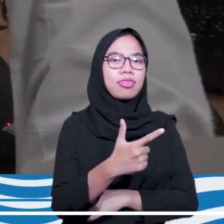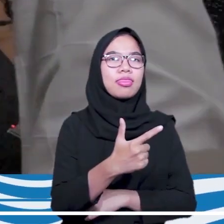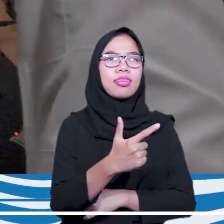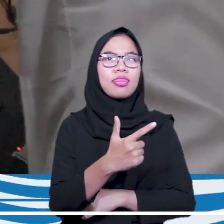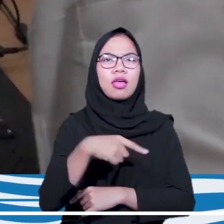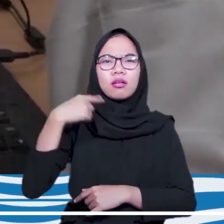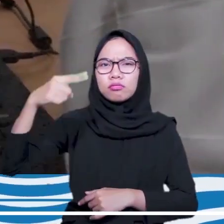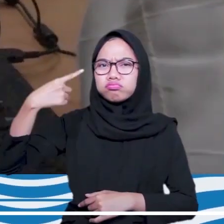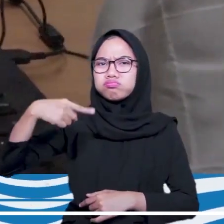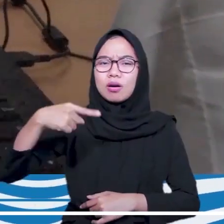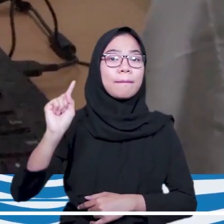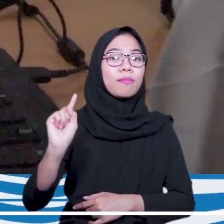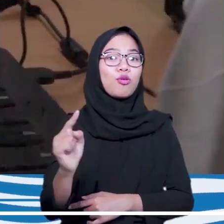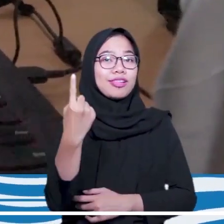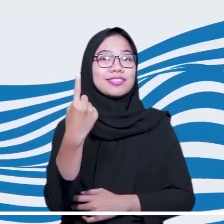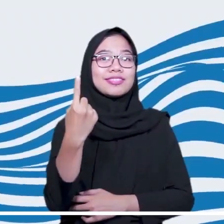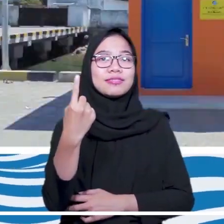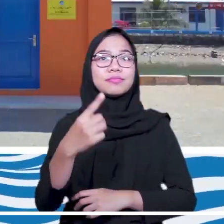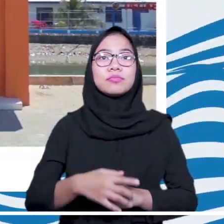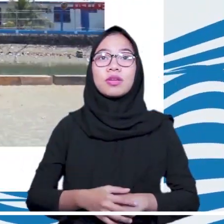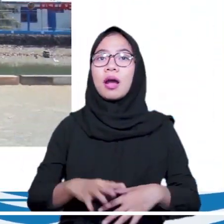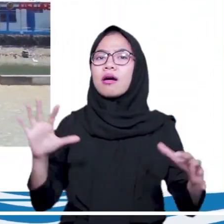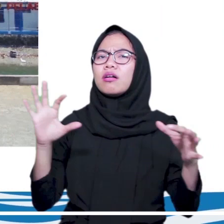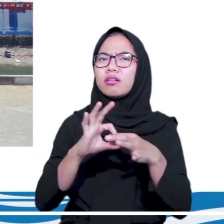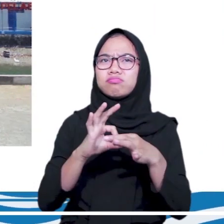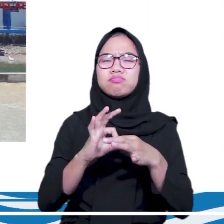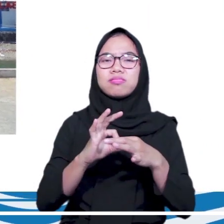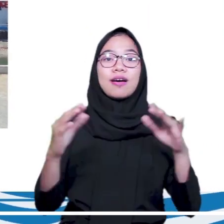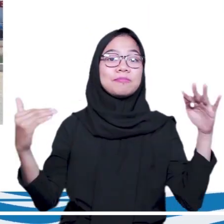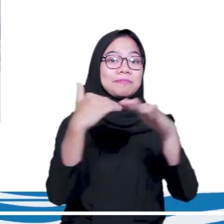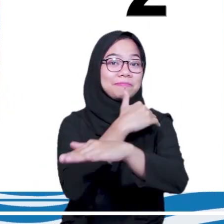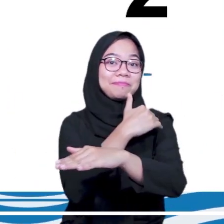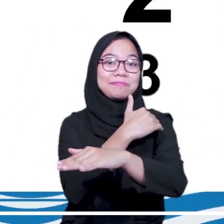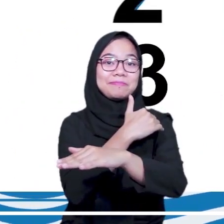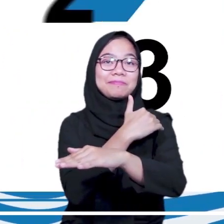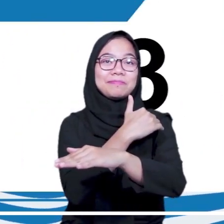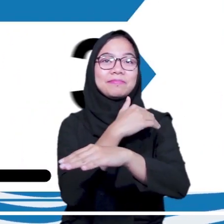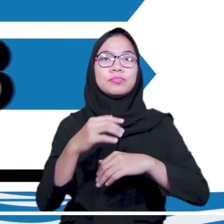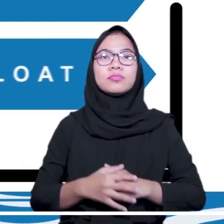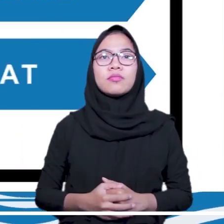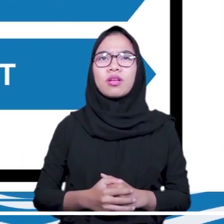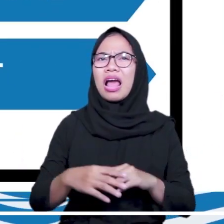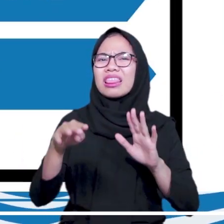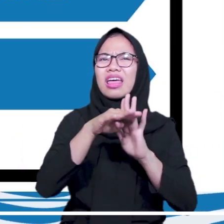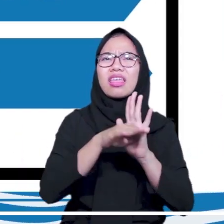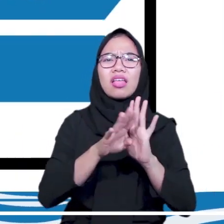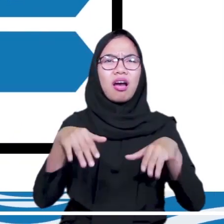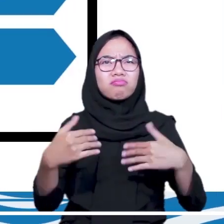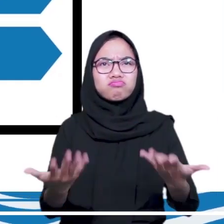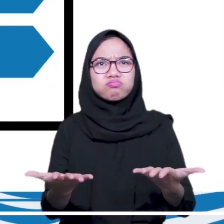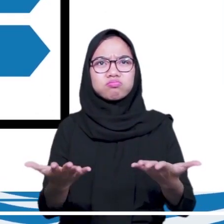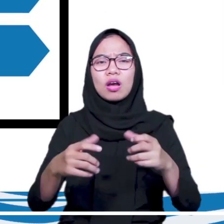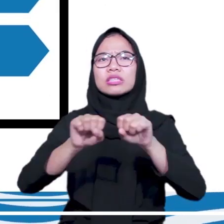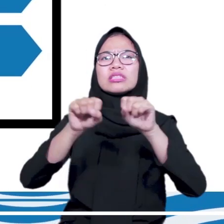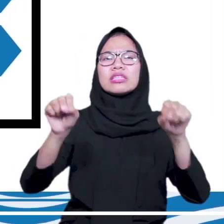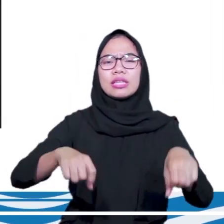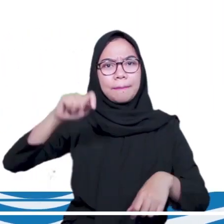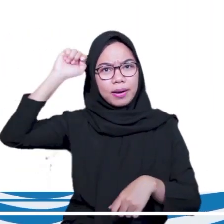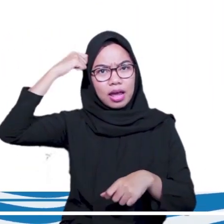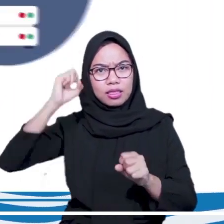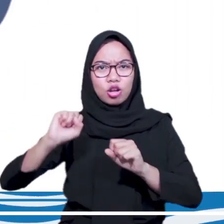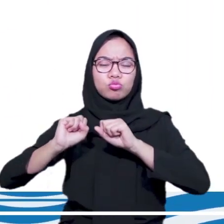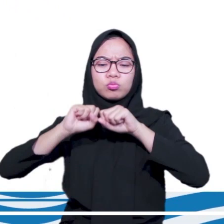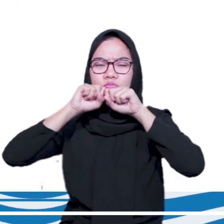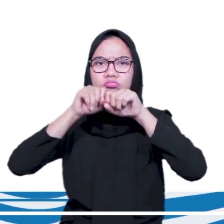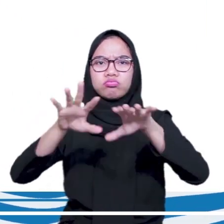communication remains an issue. The demand for speedy and accurate data has become even more important today.